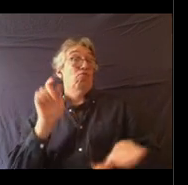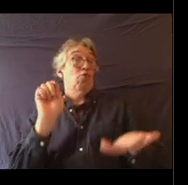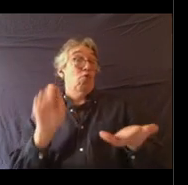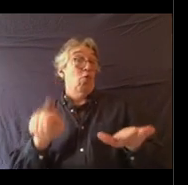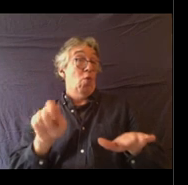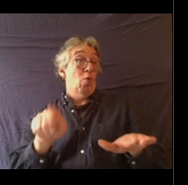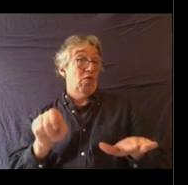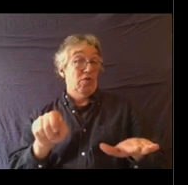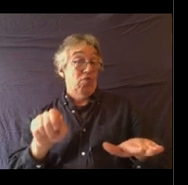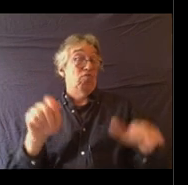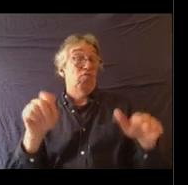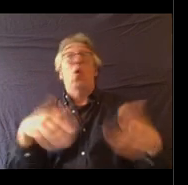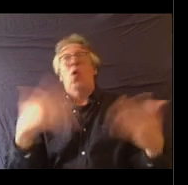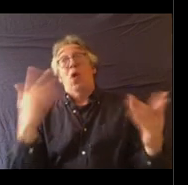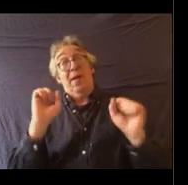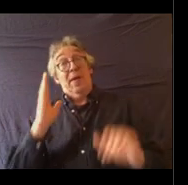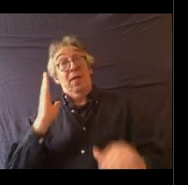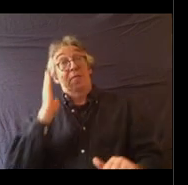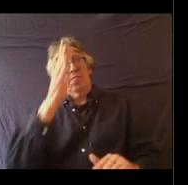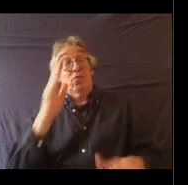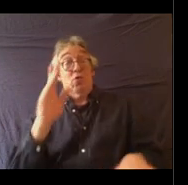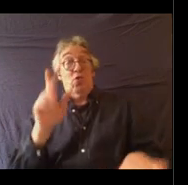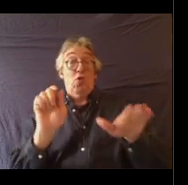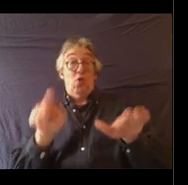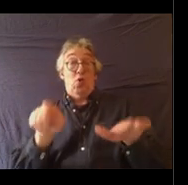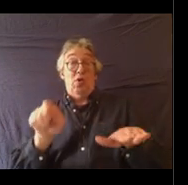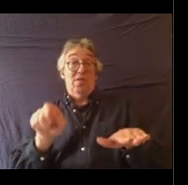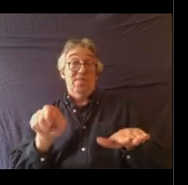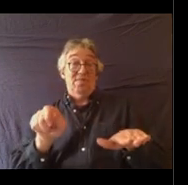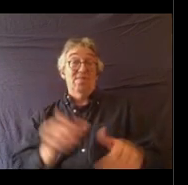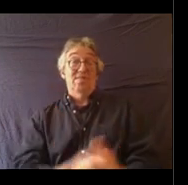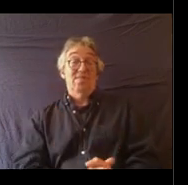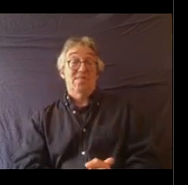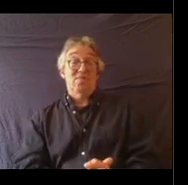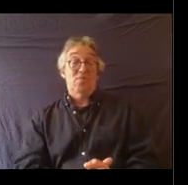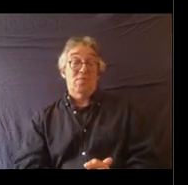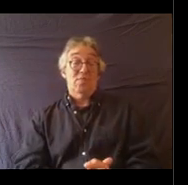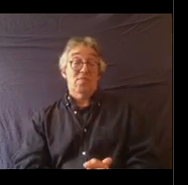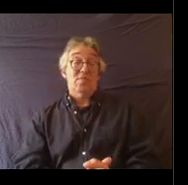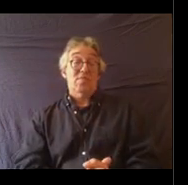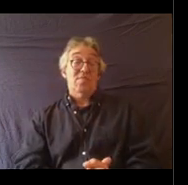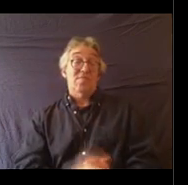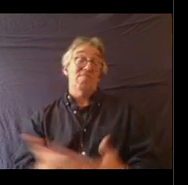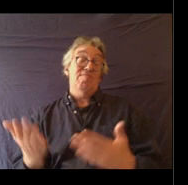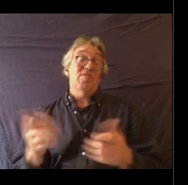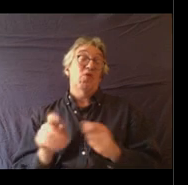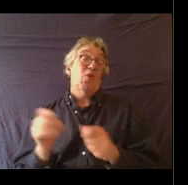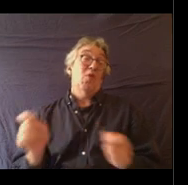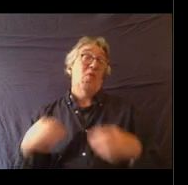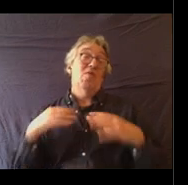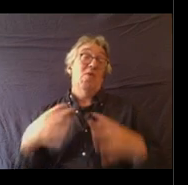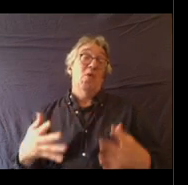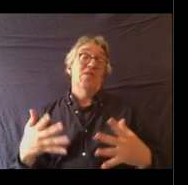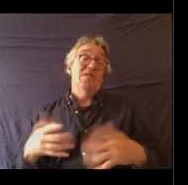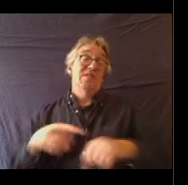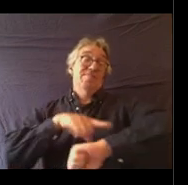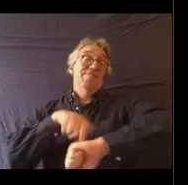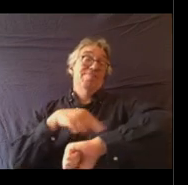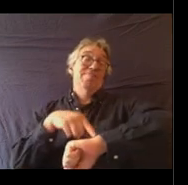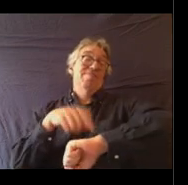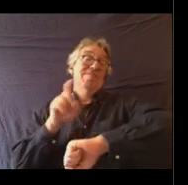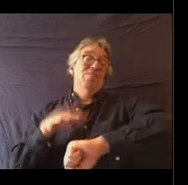ultimately, you can go to a court, which of course is a little bit more time consuming. They have to